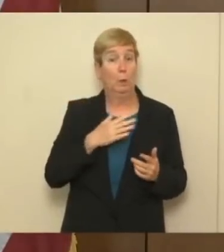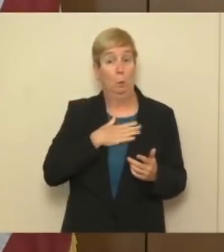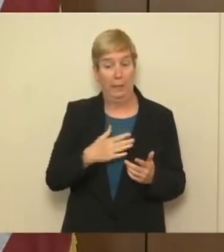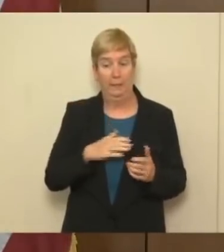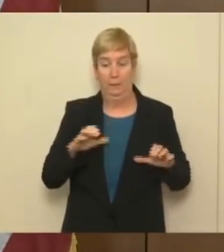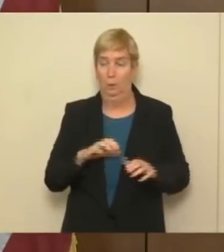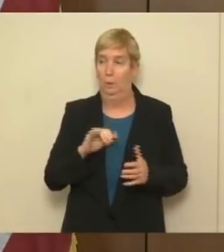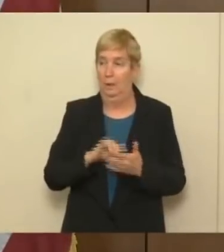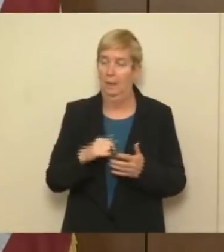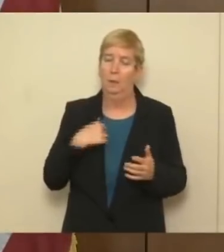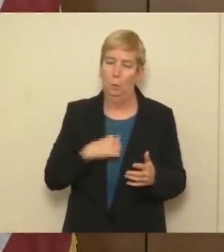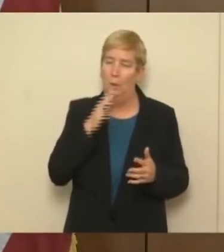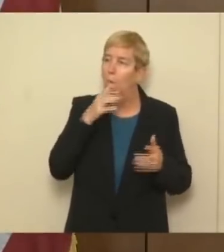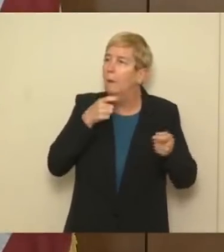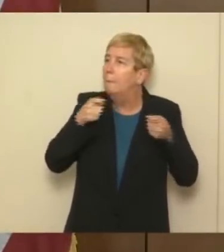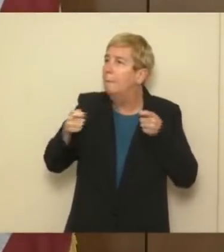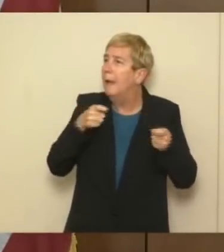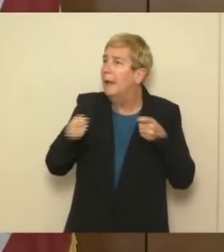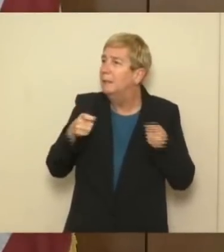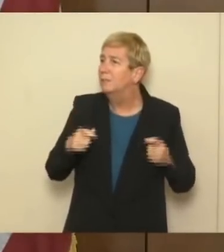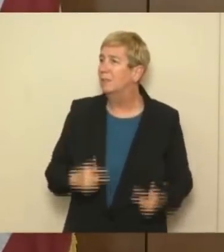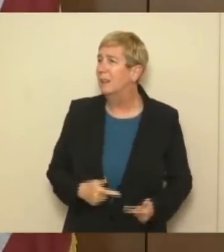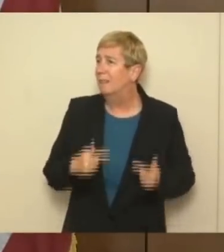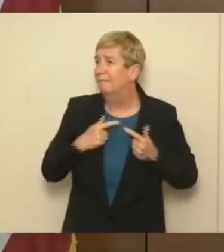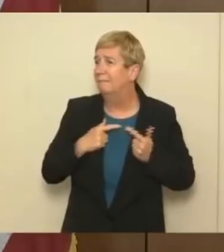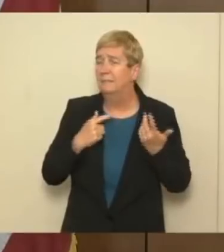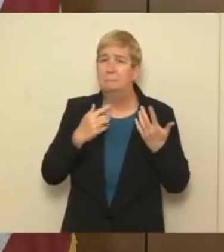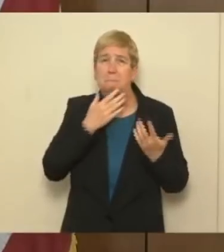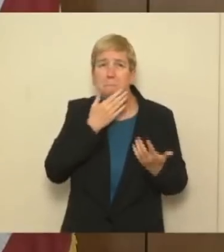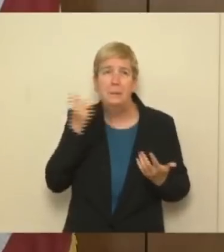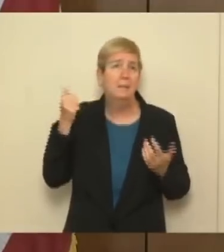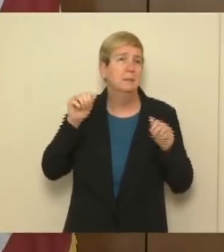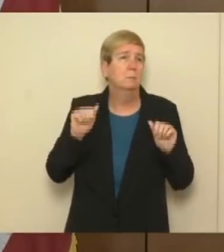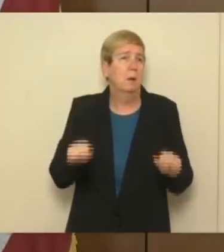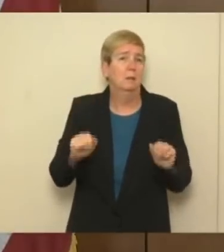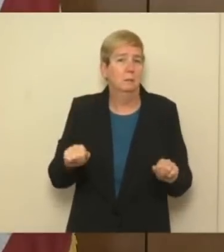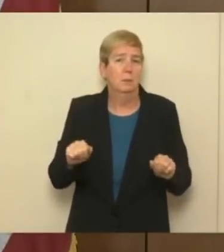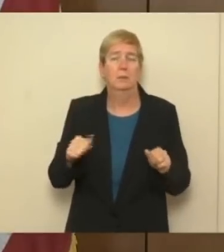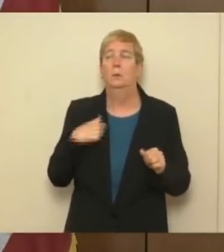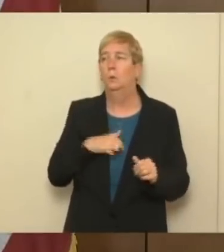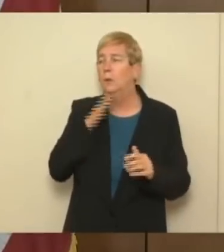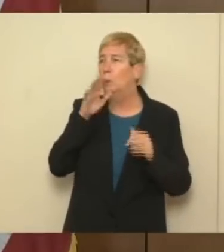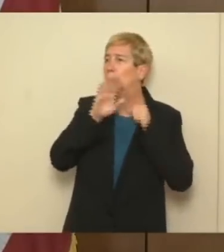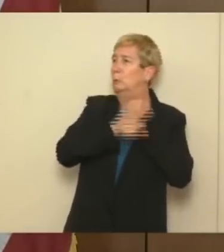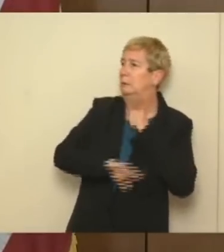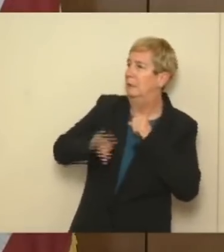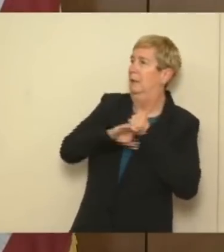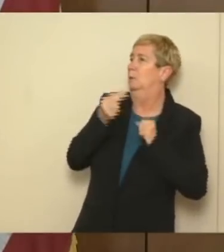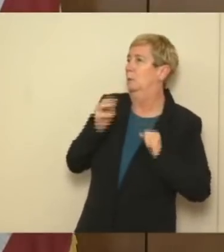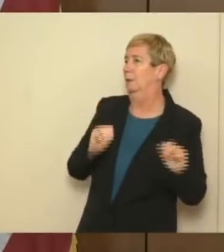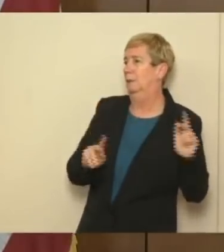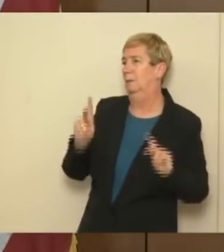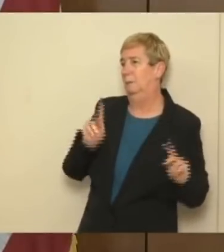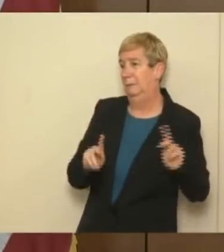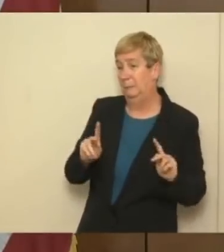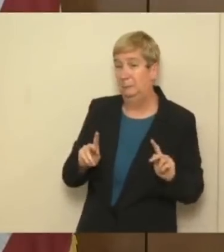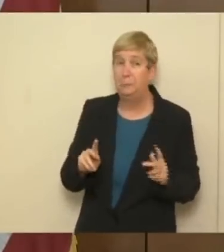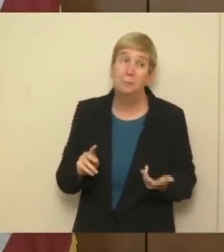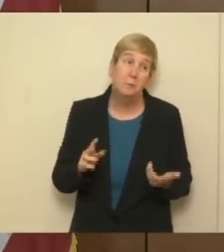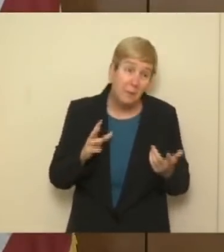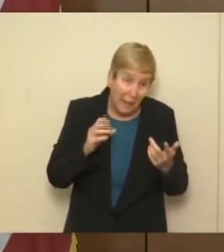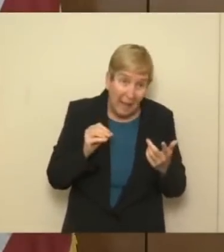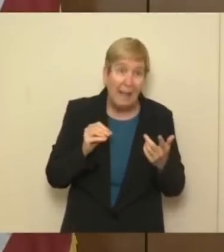going to manage life in the most effective way, and we're going to protect so many more New Mexicans, and we're going to make sure that our